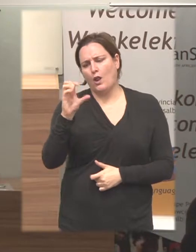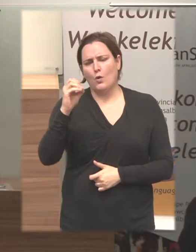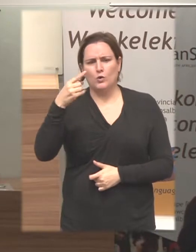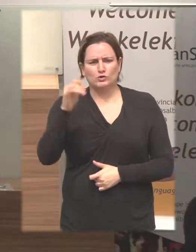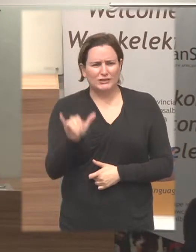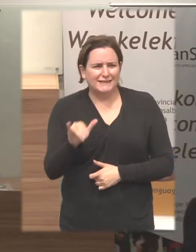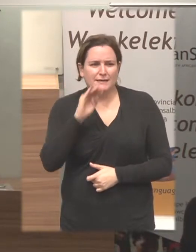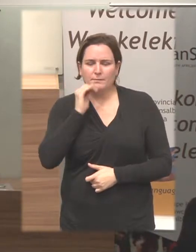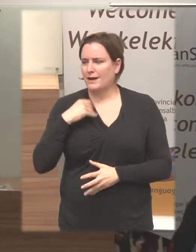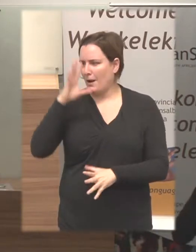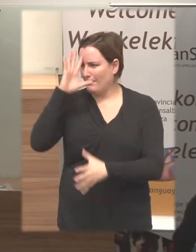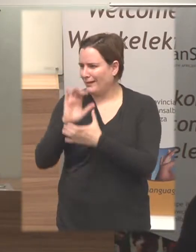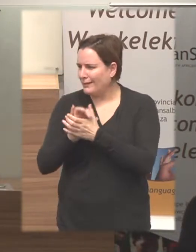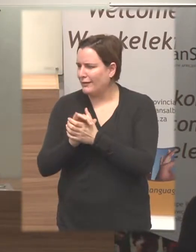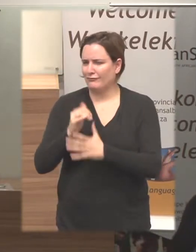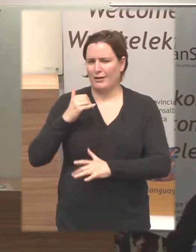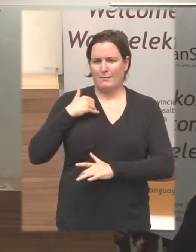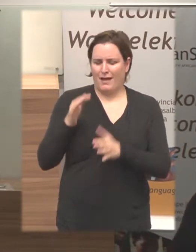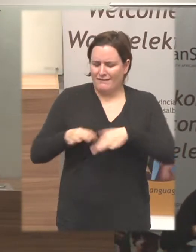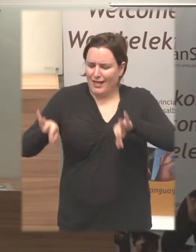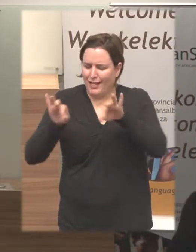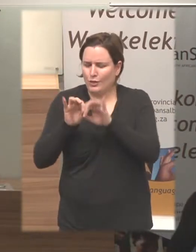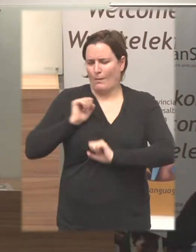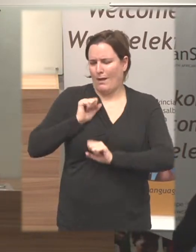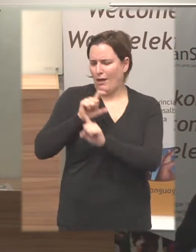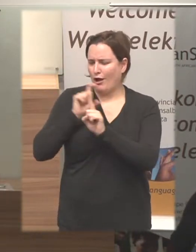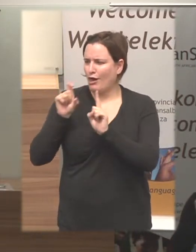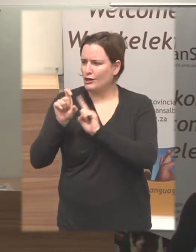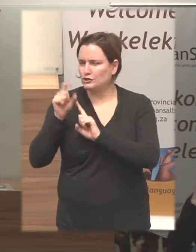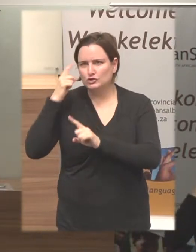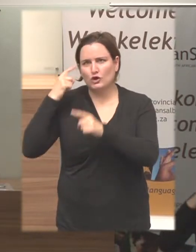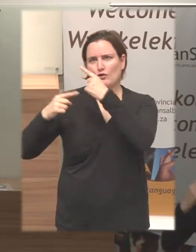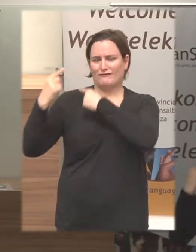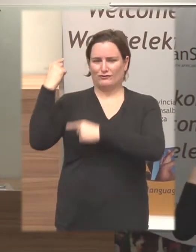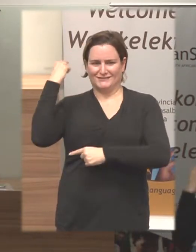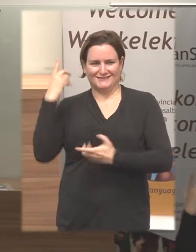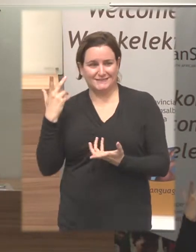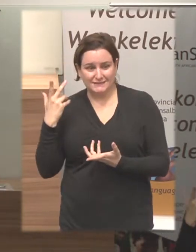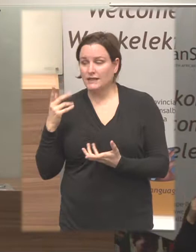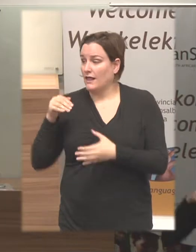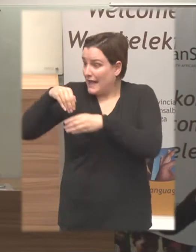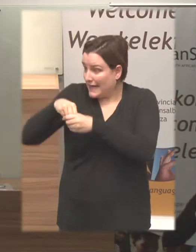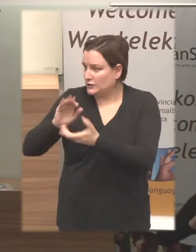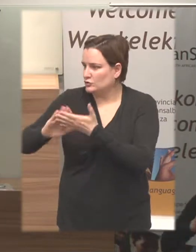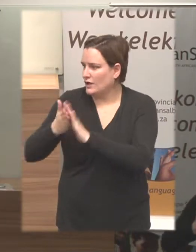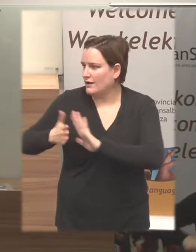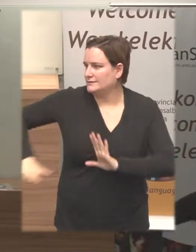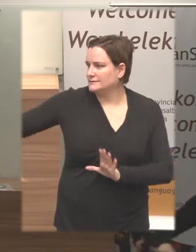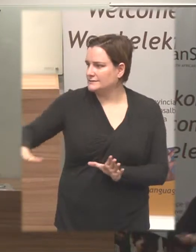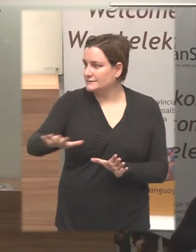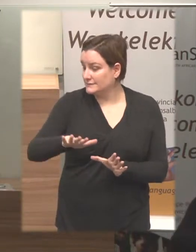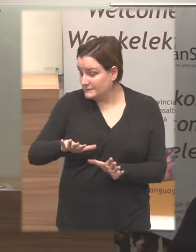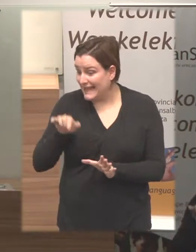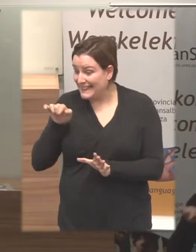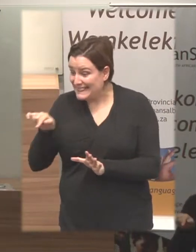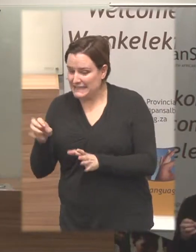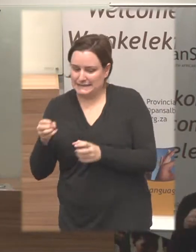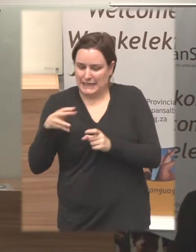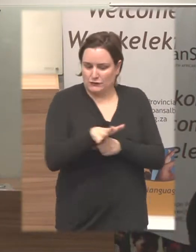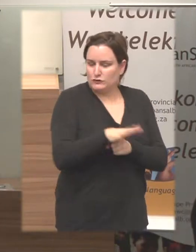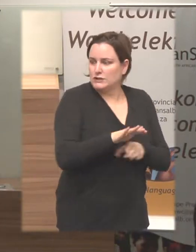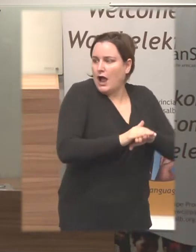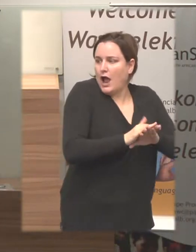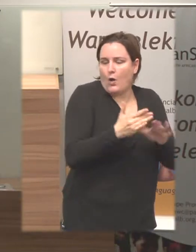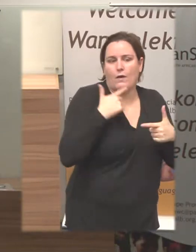values, the cultural frames that are circulating in society and informing the ways in which language itself